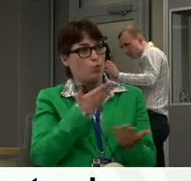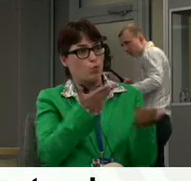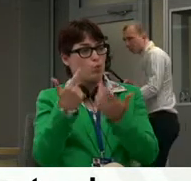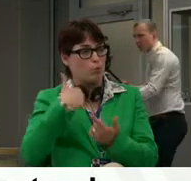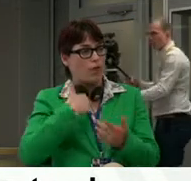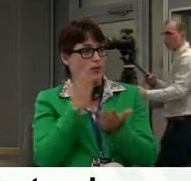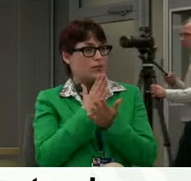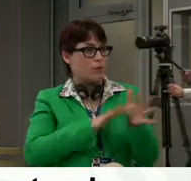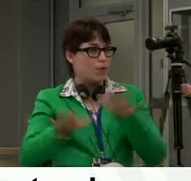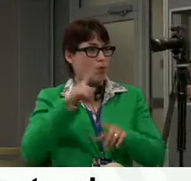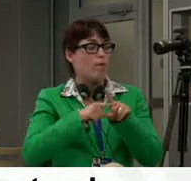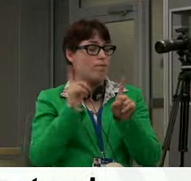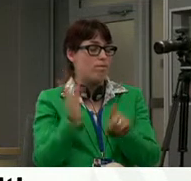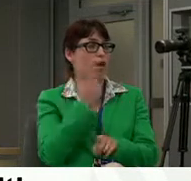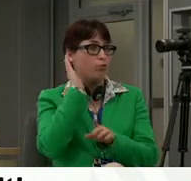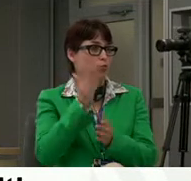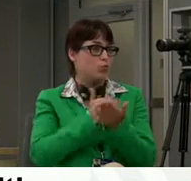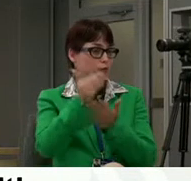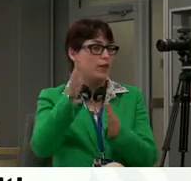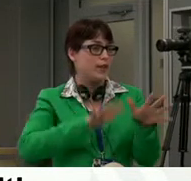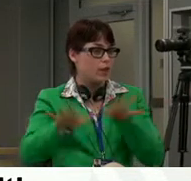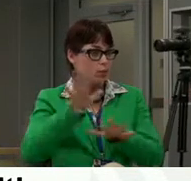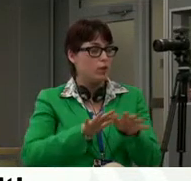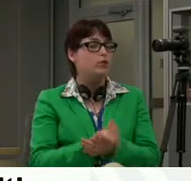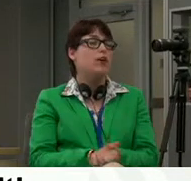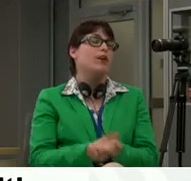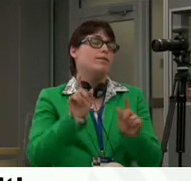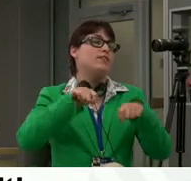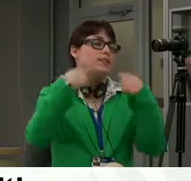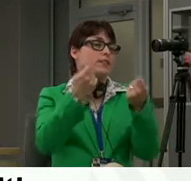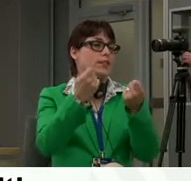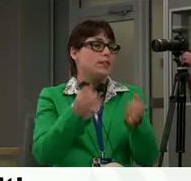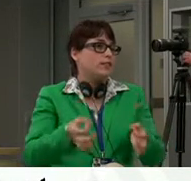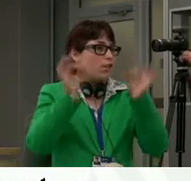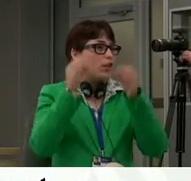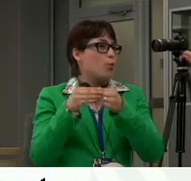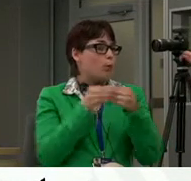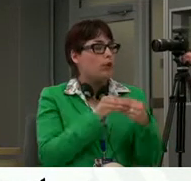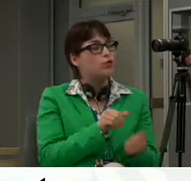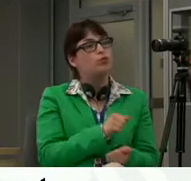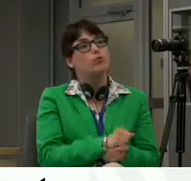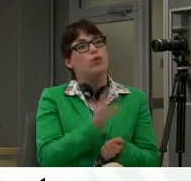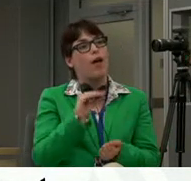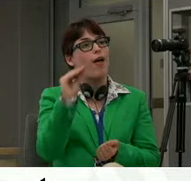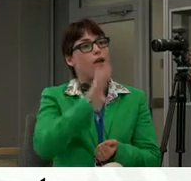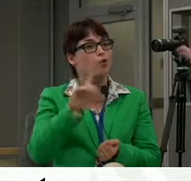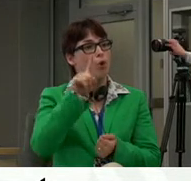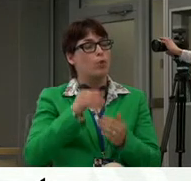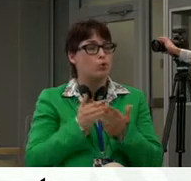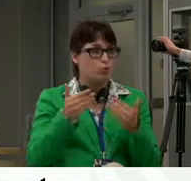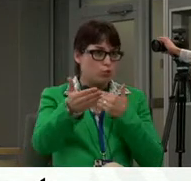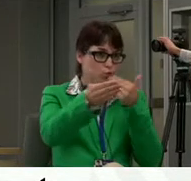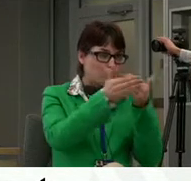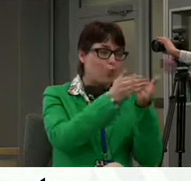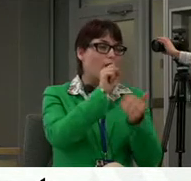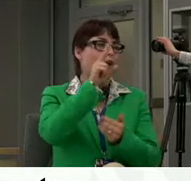basis. I believe that all the events that we have already organized and that we will organize during the presidency will provide significant